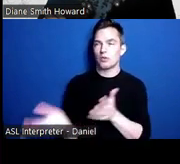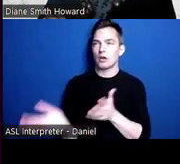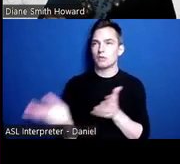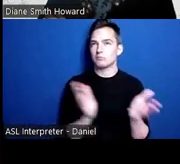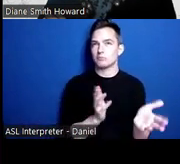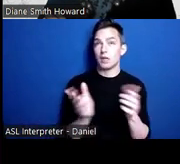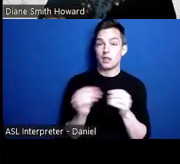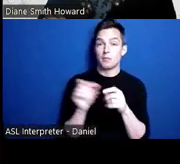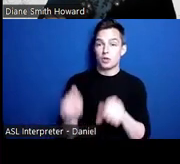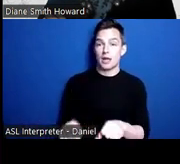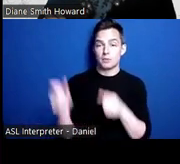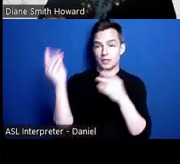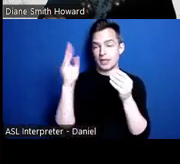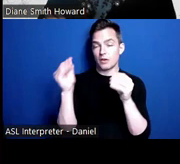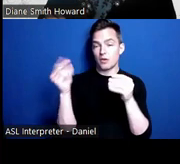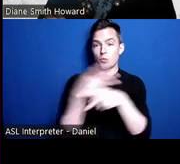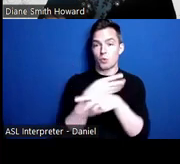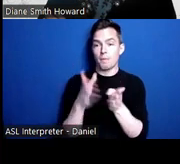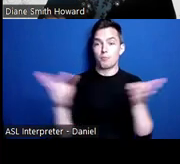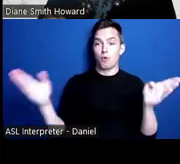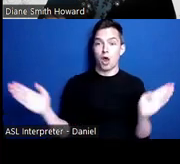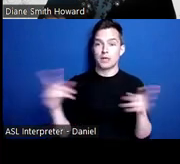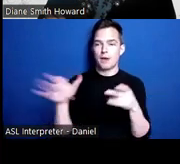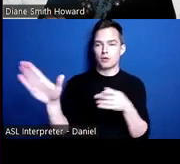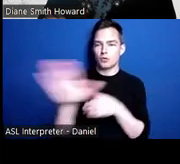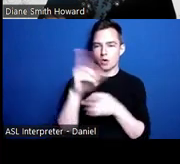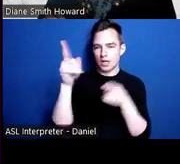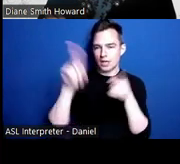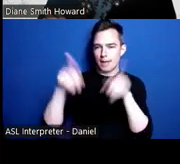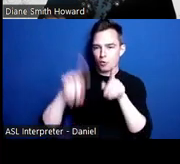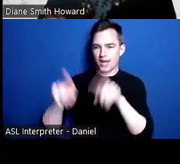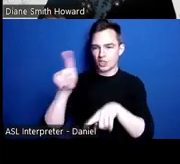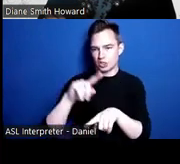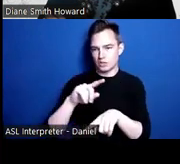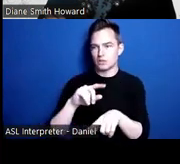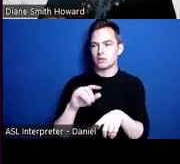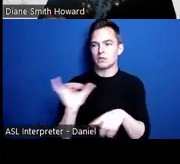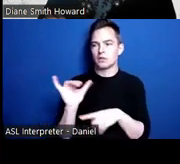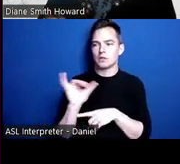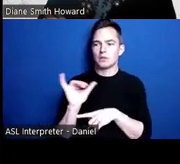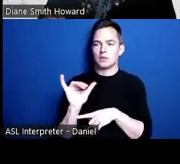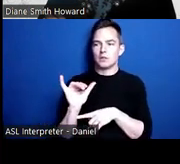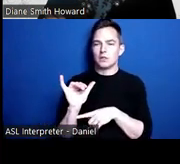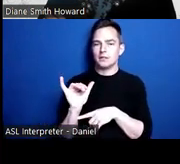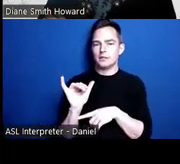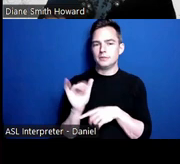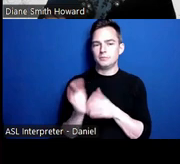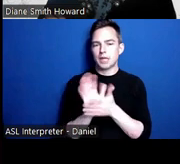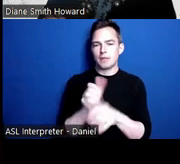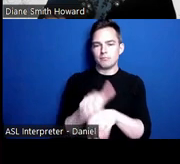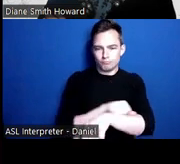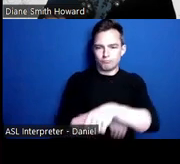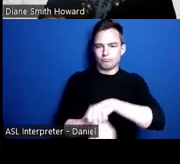more you can think broadly about your collaborations and be sort of proactive